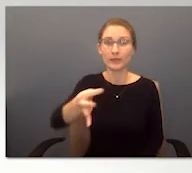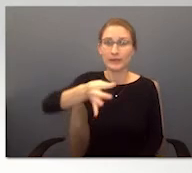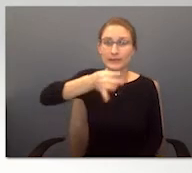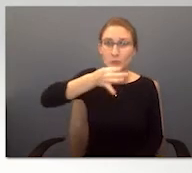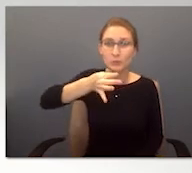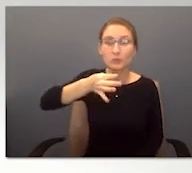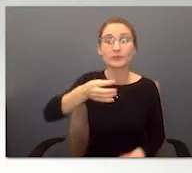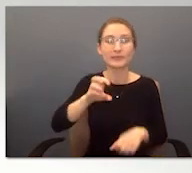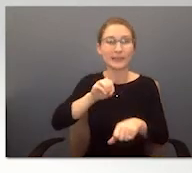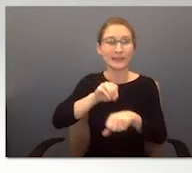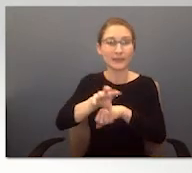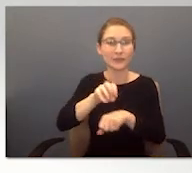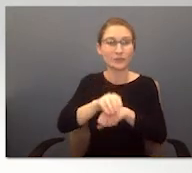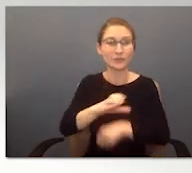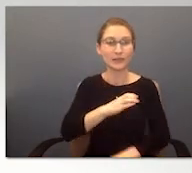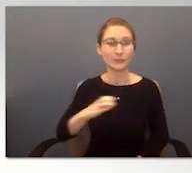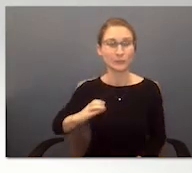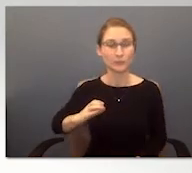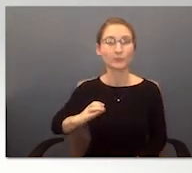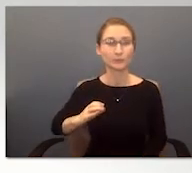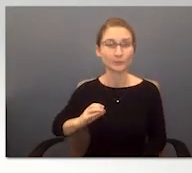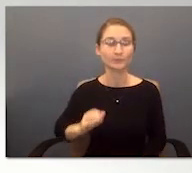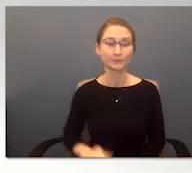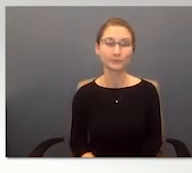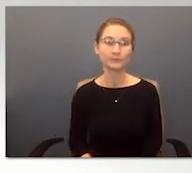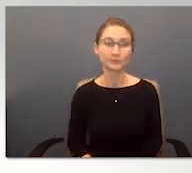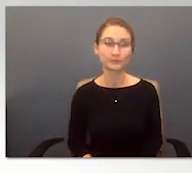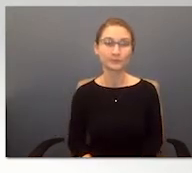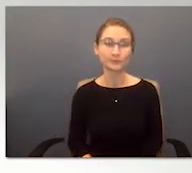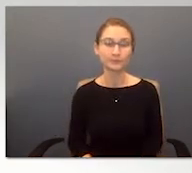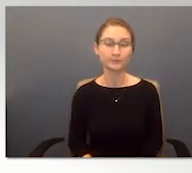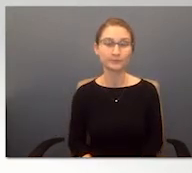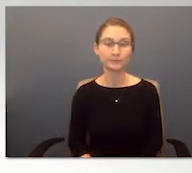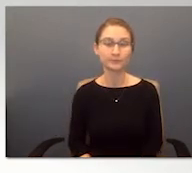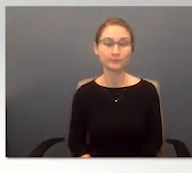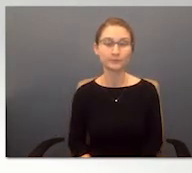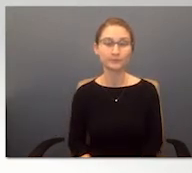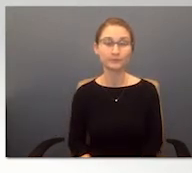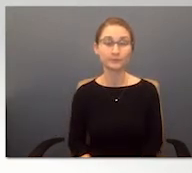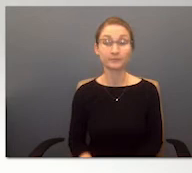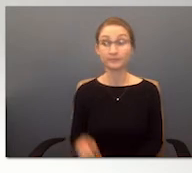parent members as well, who advises our